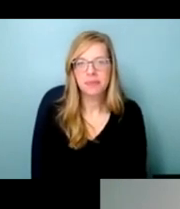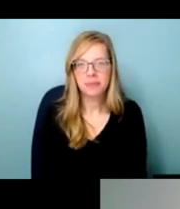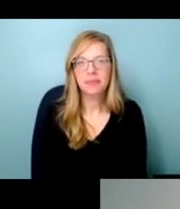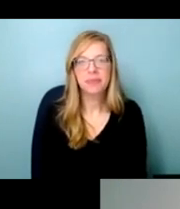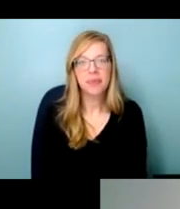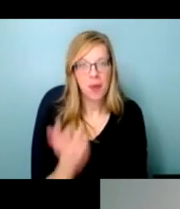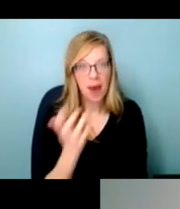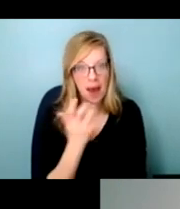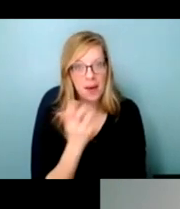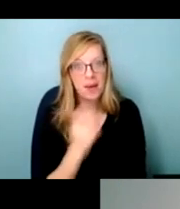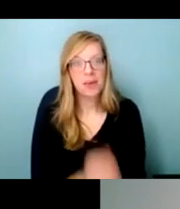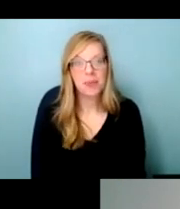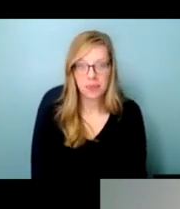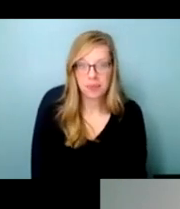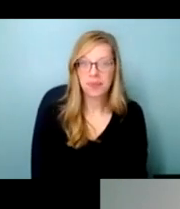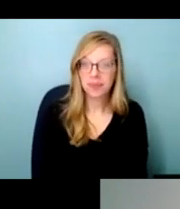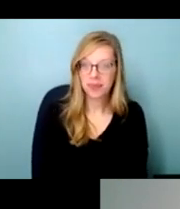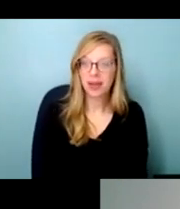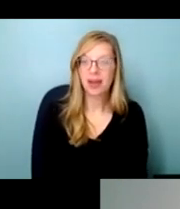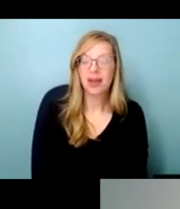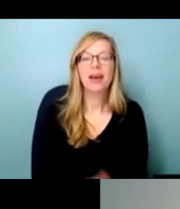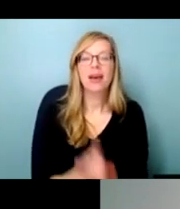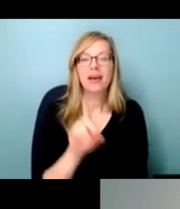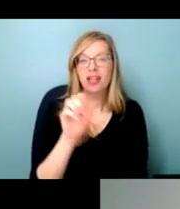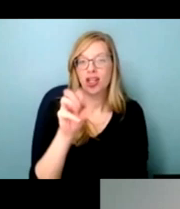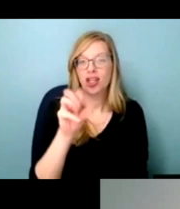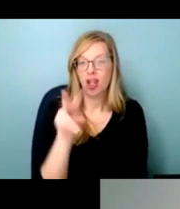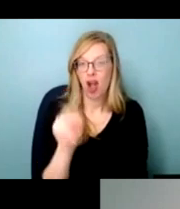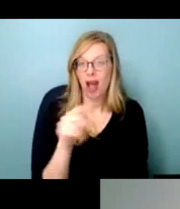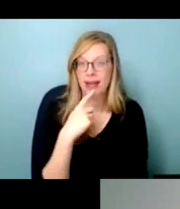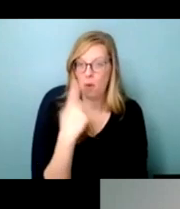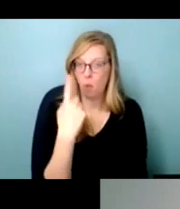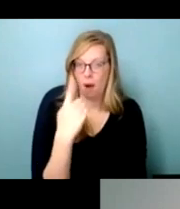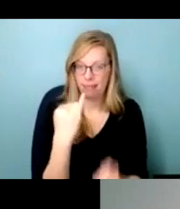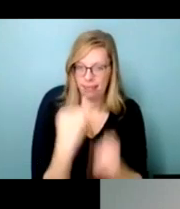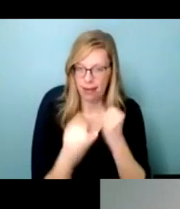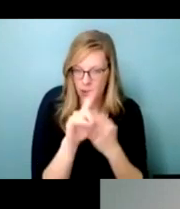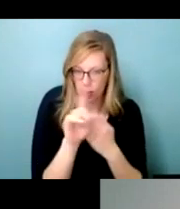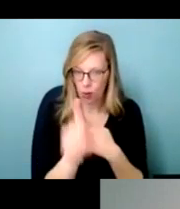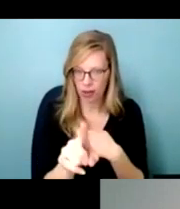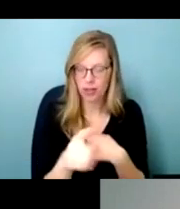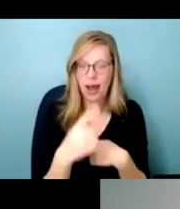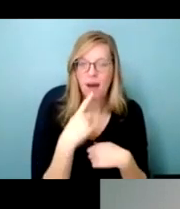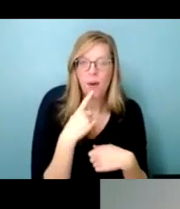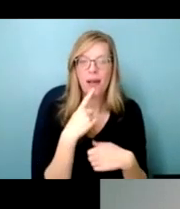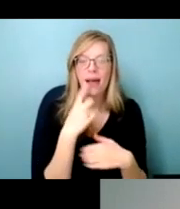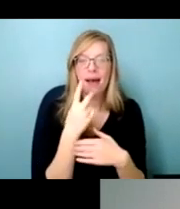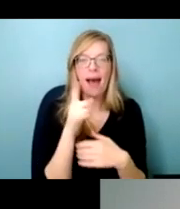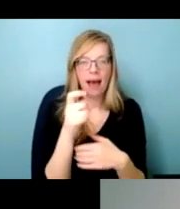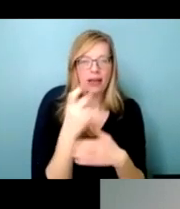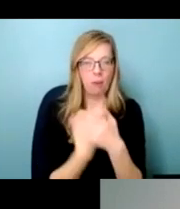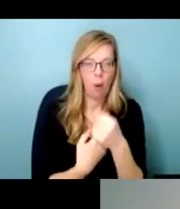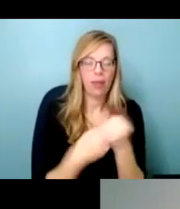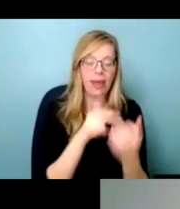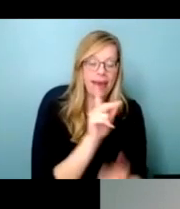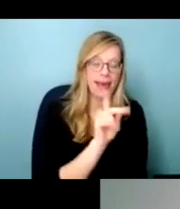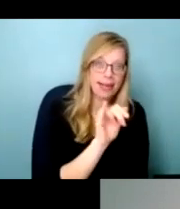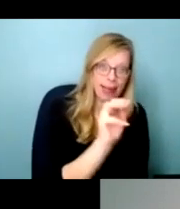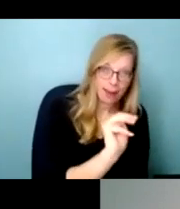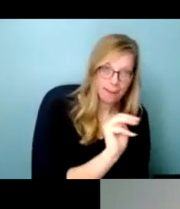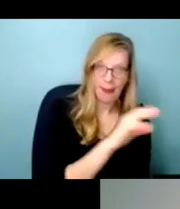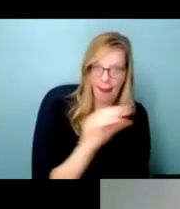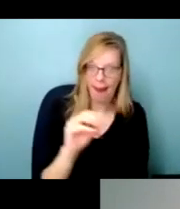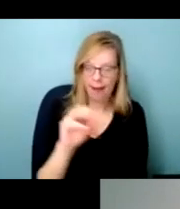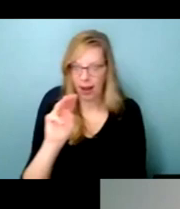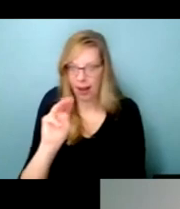Thanks, Glenn. So we have one last question, and I'm going to ask both Kim and Michael to answer it. You guys can